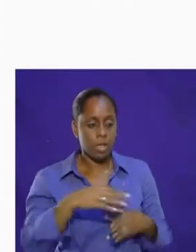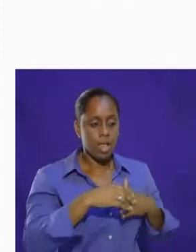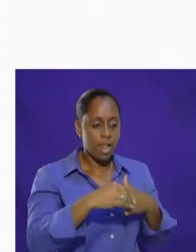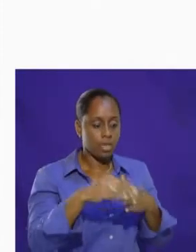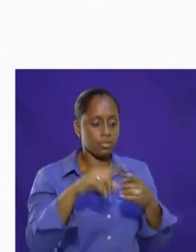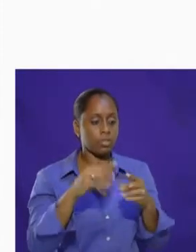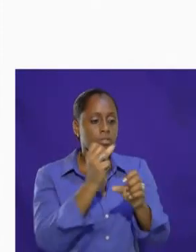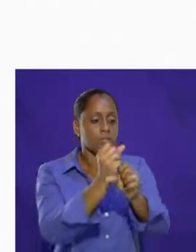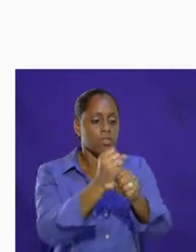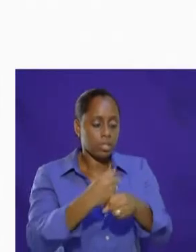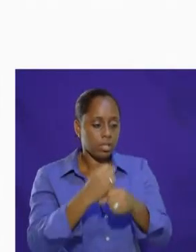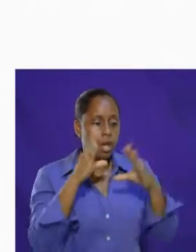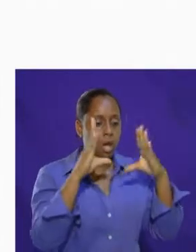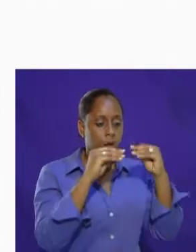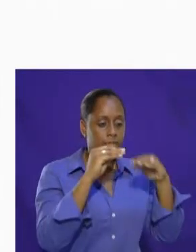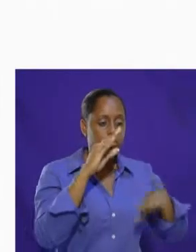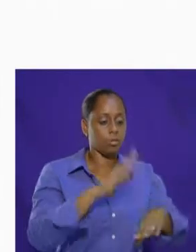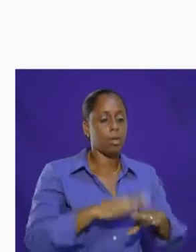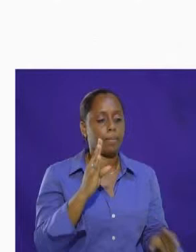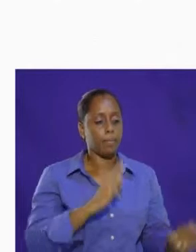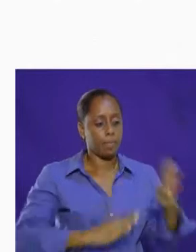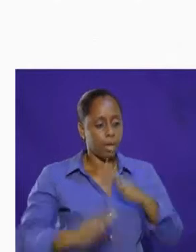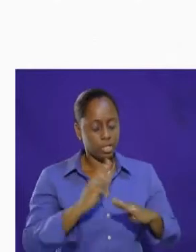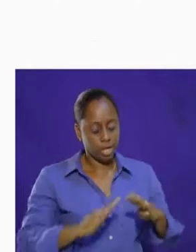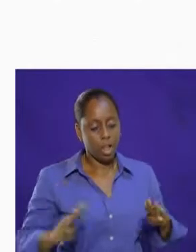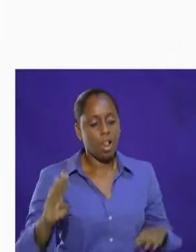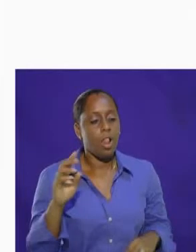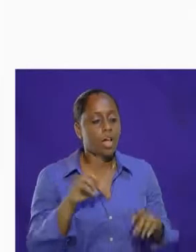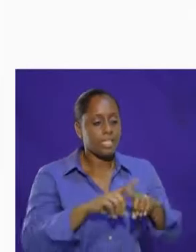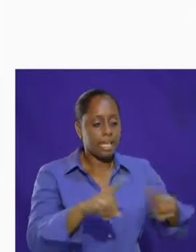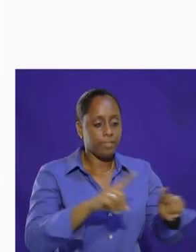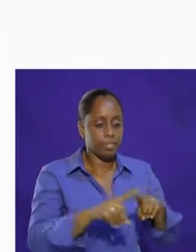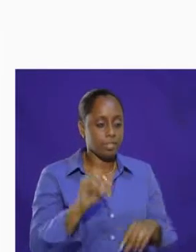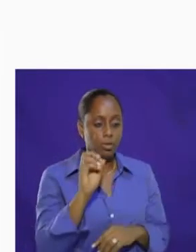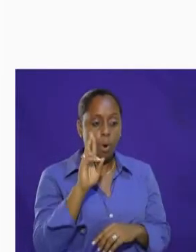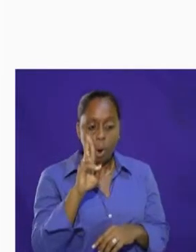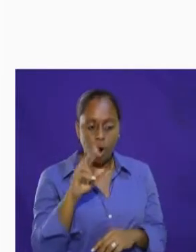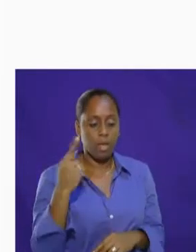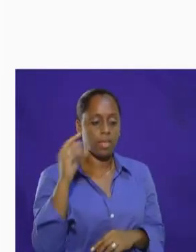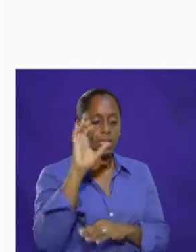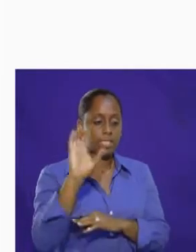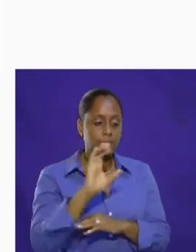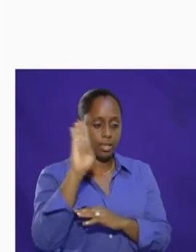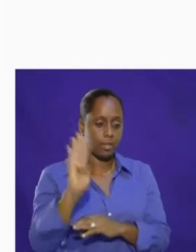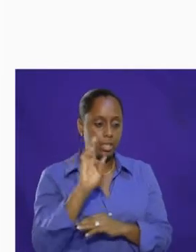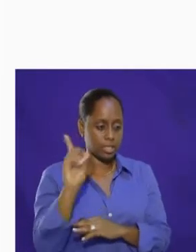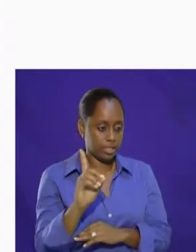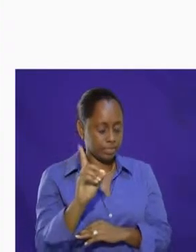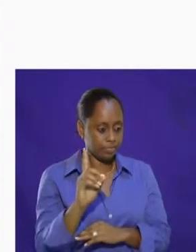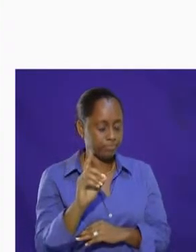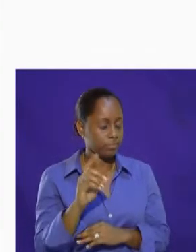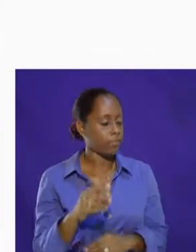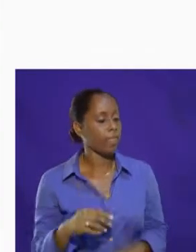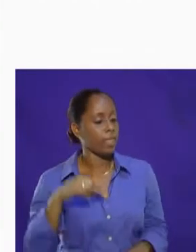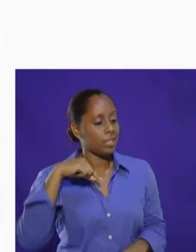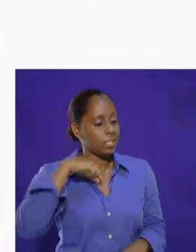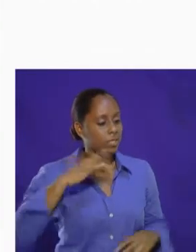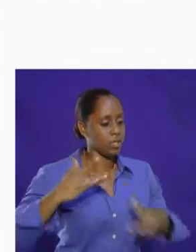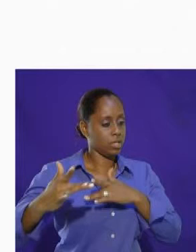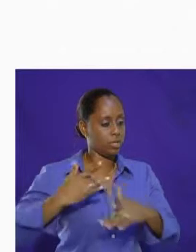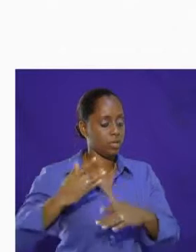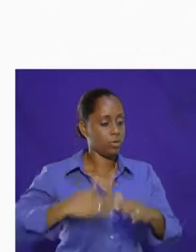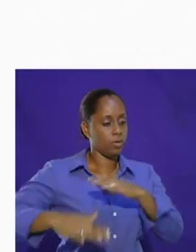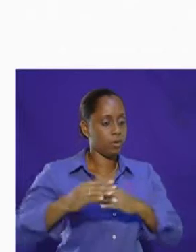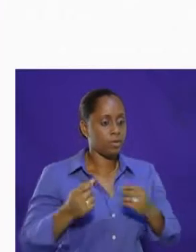of the Convention on Biological Diversity, or the CBD. Deep concern over the rapid loss